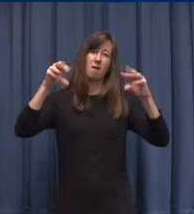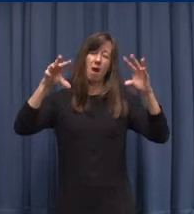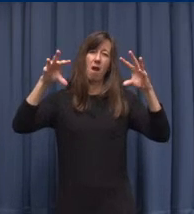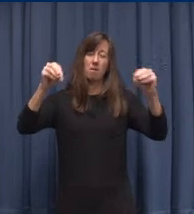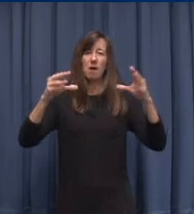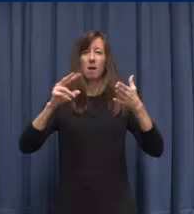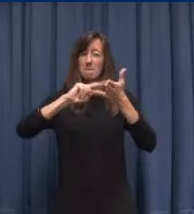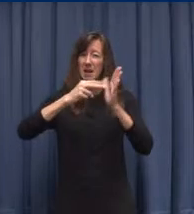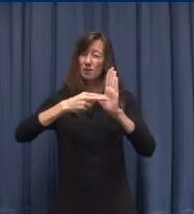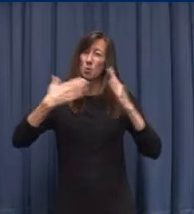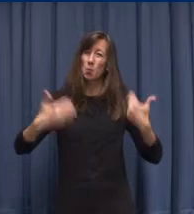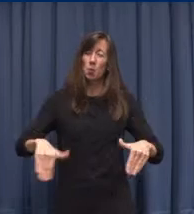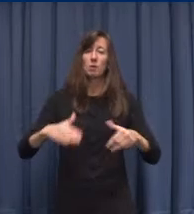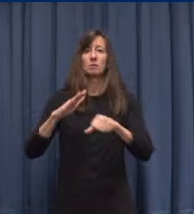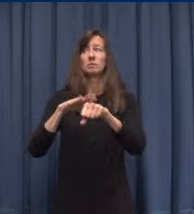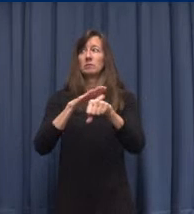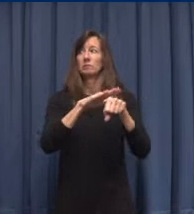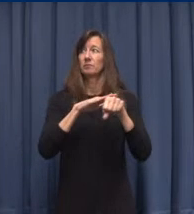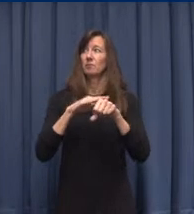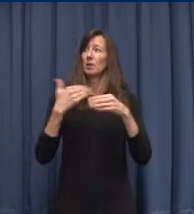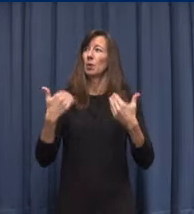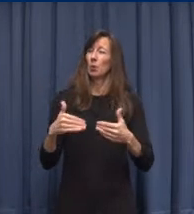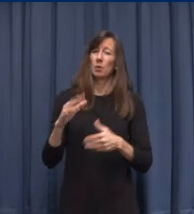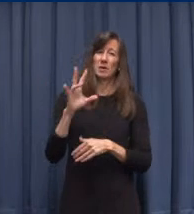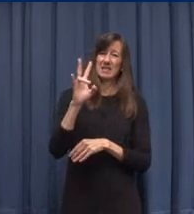7.7% 24-hour positivity rate,